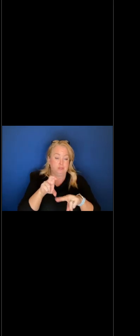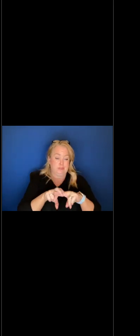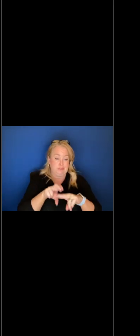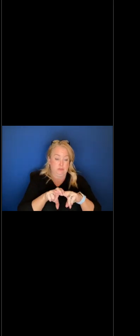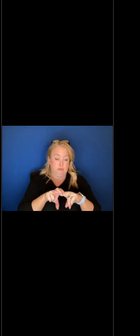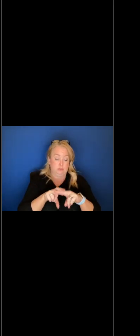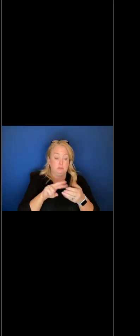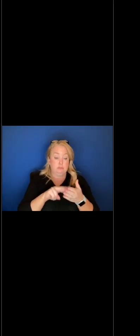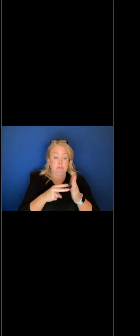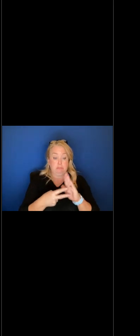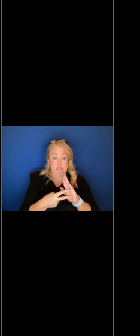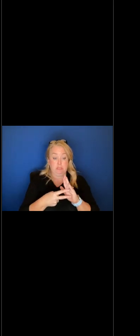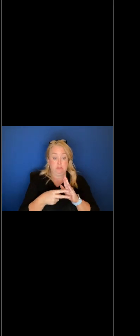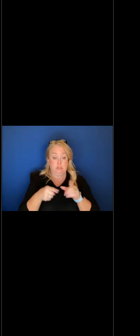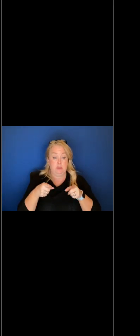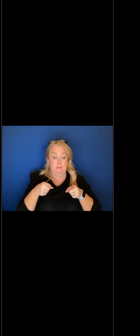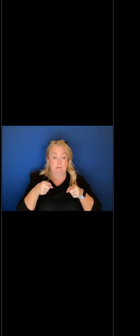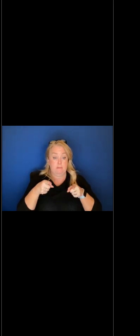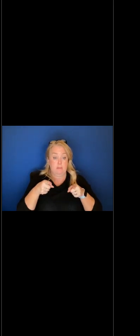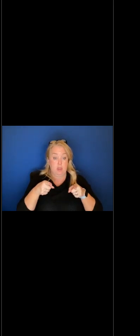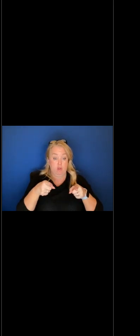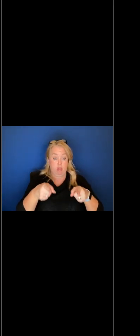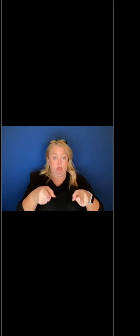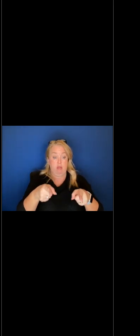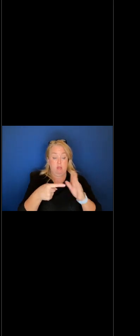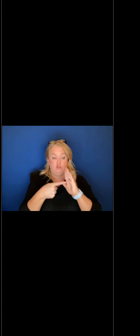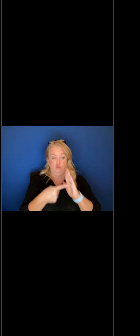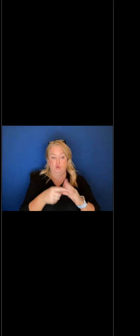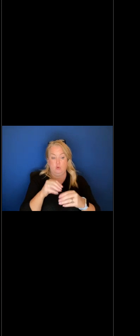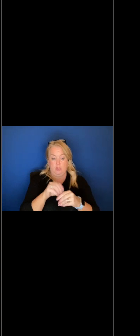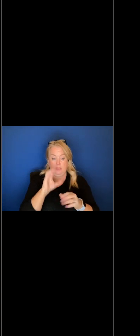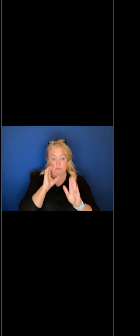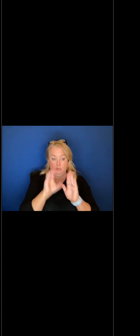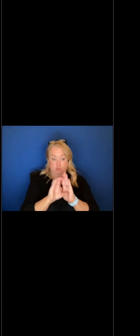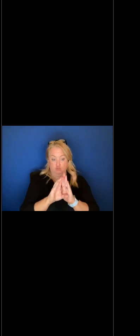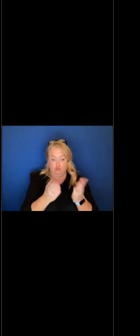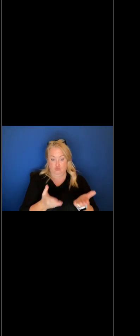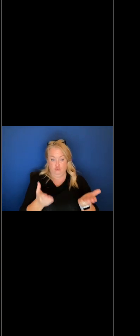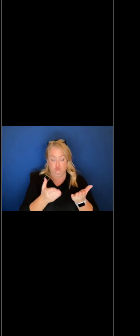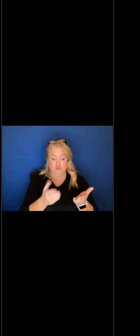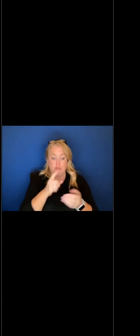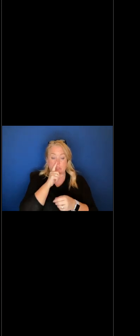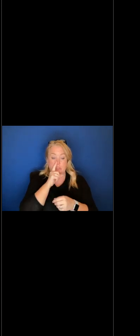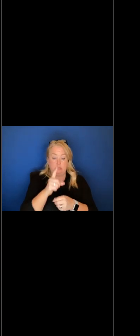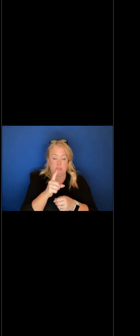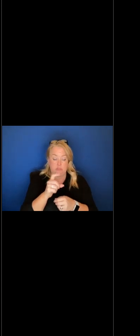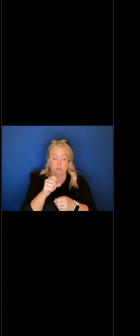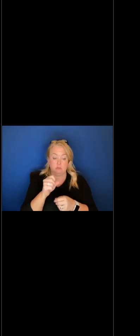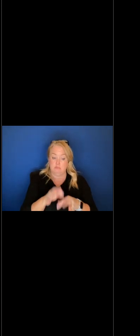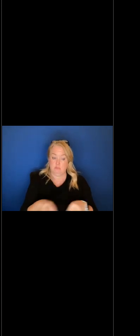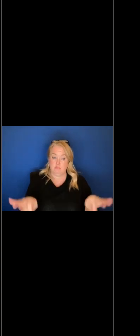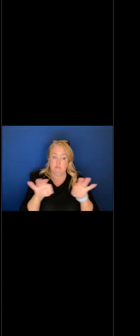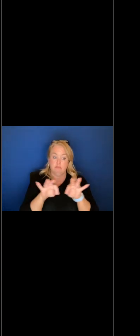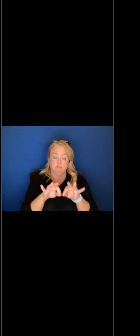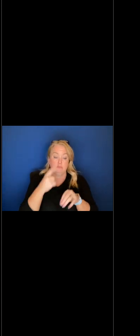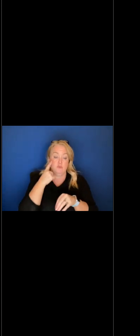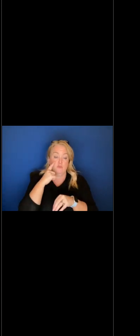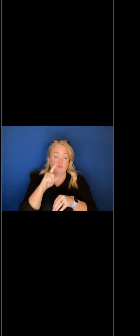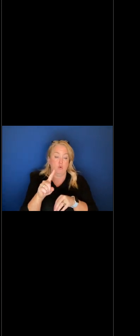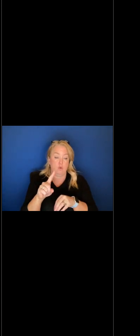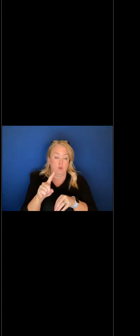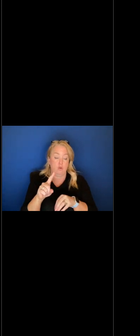Thus, the parallel approach, as shown in the figure, is essential in order to be able